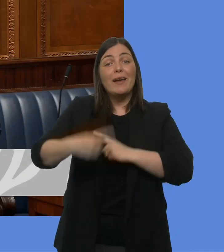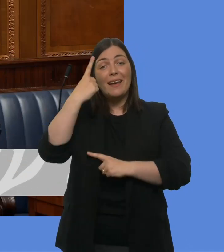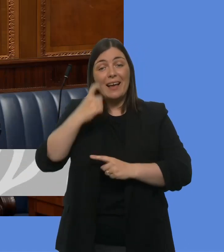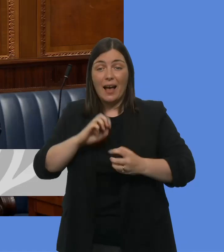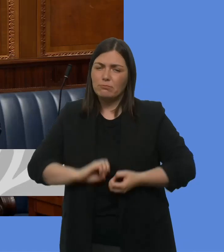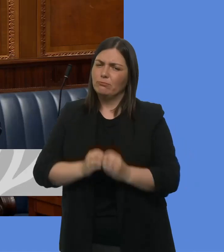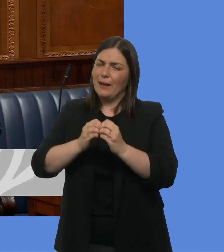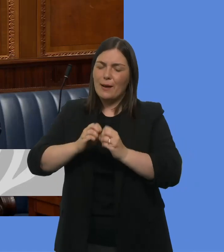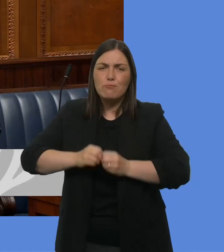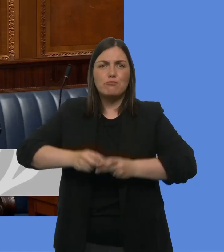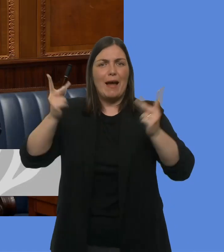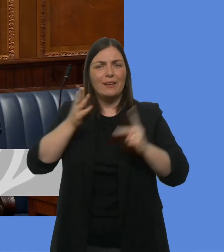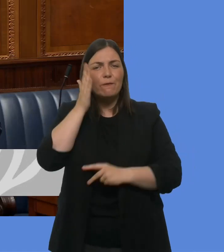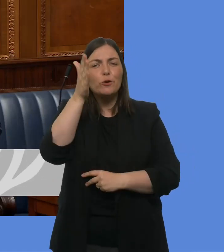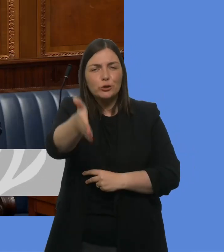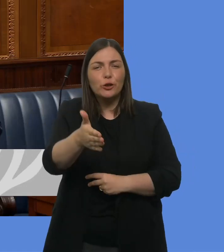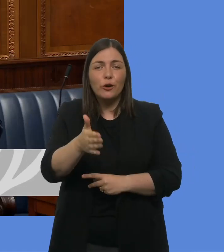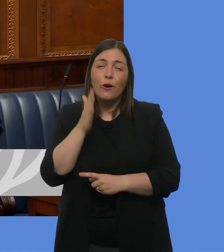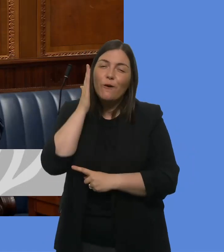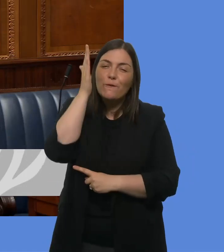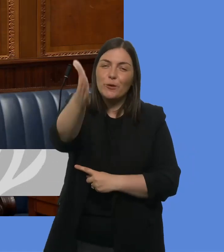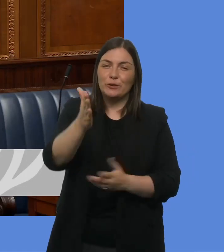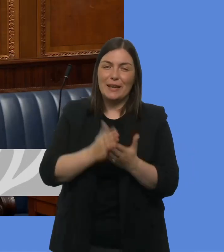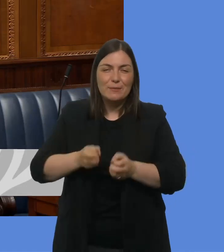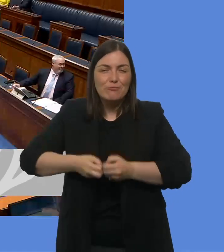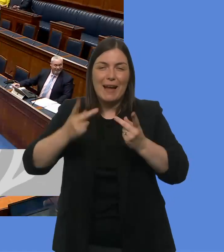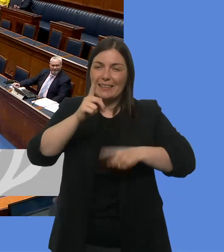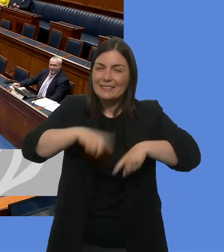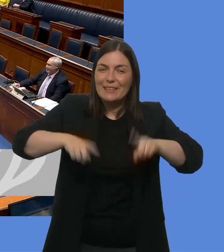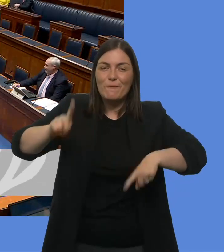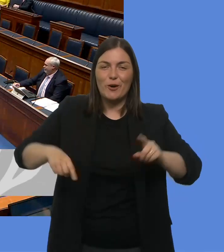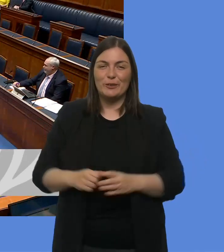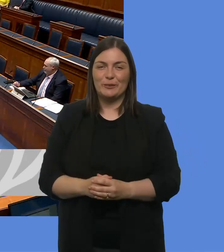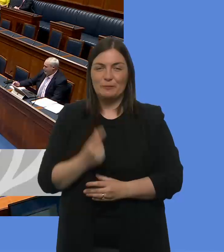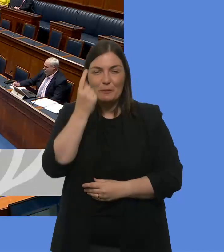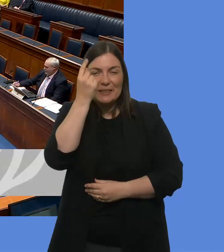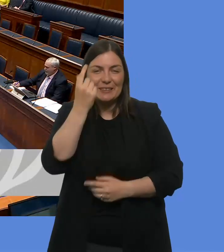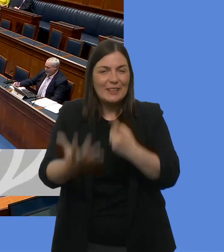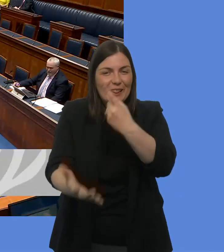reflects the diversity and potential of our system. Thank you, Mr. Speaker.